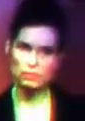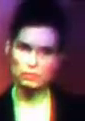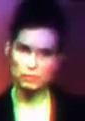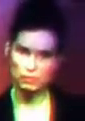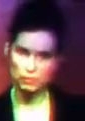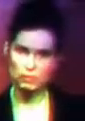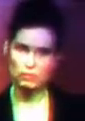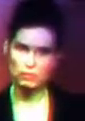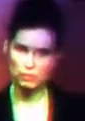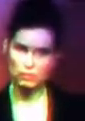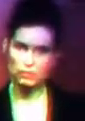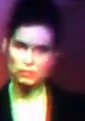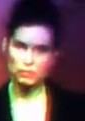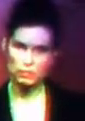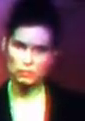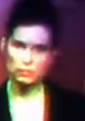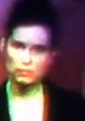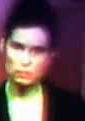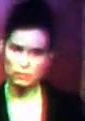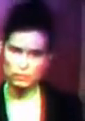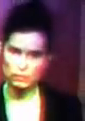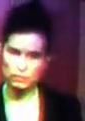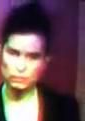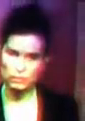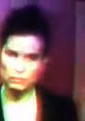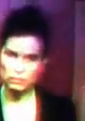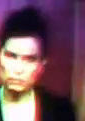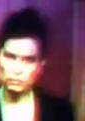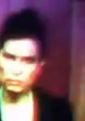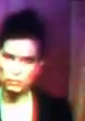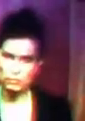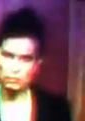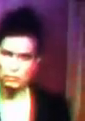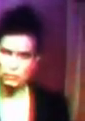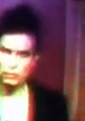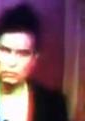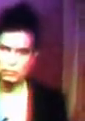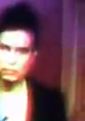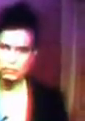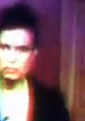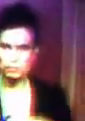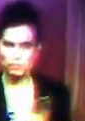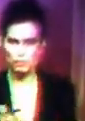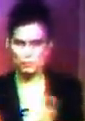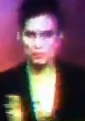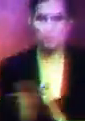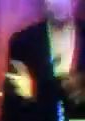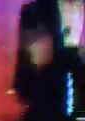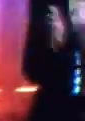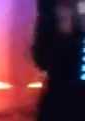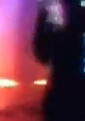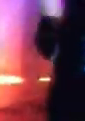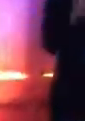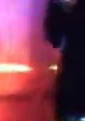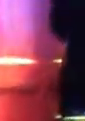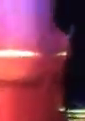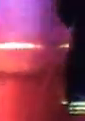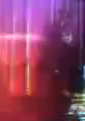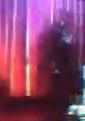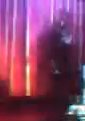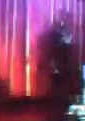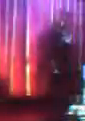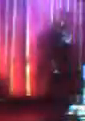honour you, we give you thanks for your acts of extraordinary courage under extremely difficult circumstances. You are Canadian heroes.